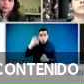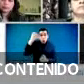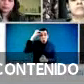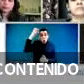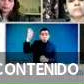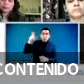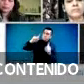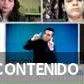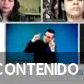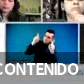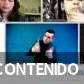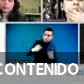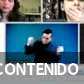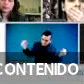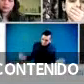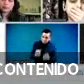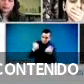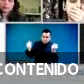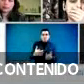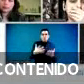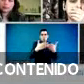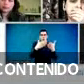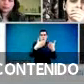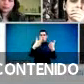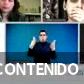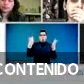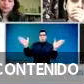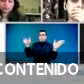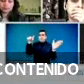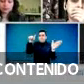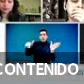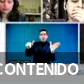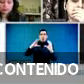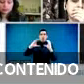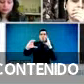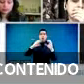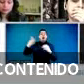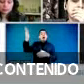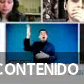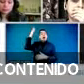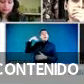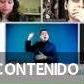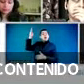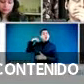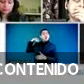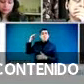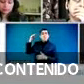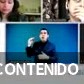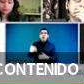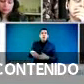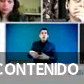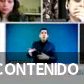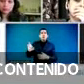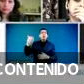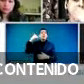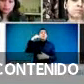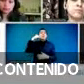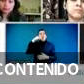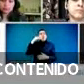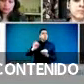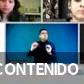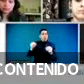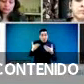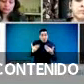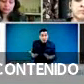and smart devices. In the policy document, social media part is not covered. Harassment that happened on digital spaces